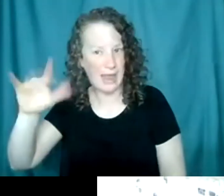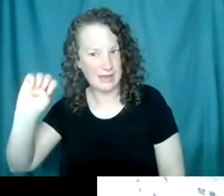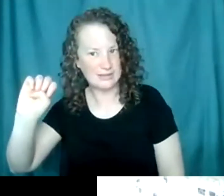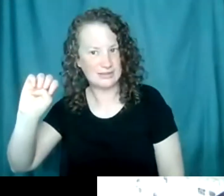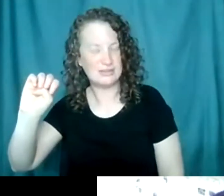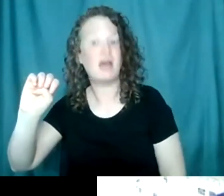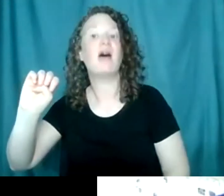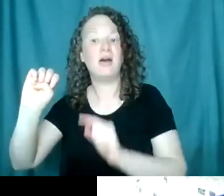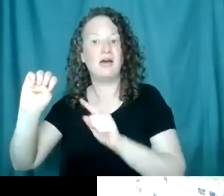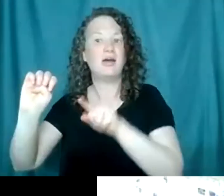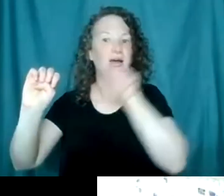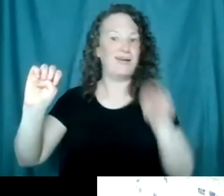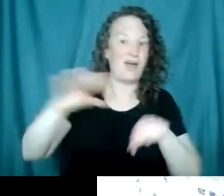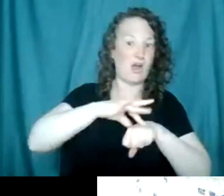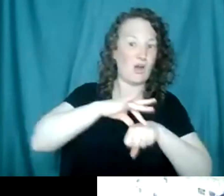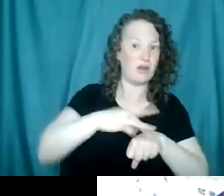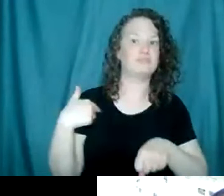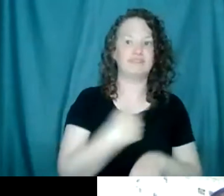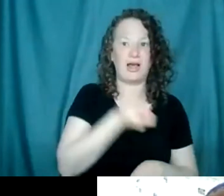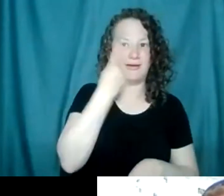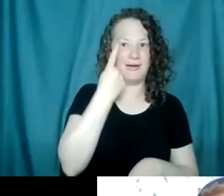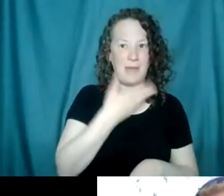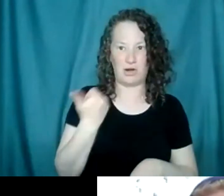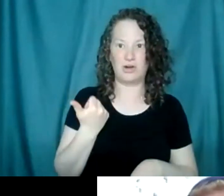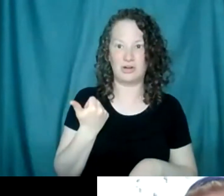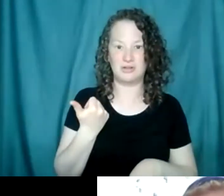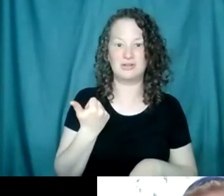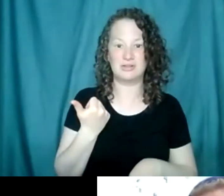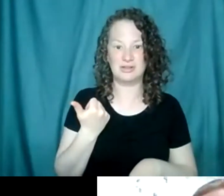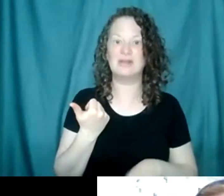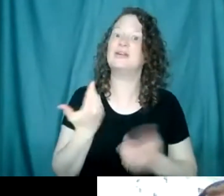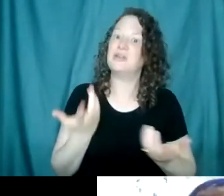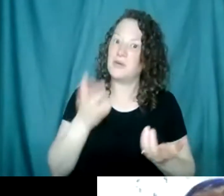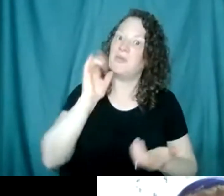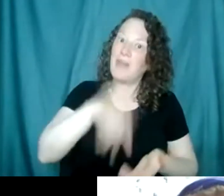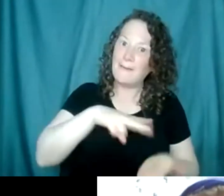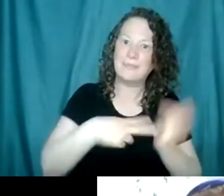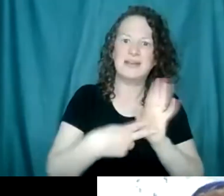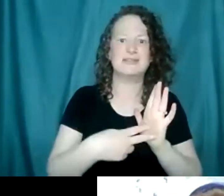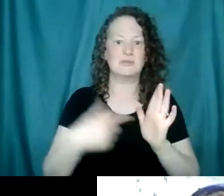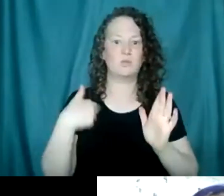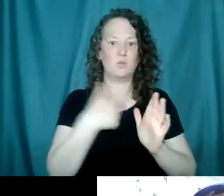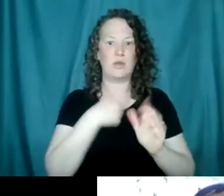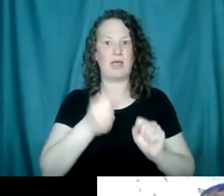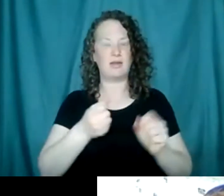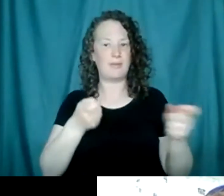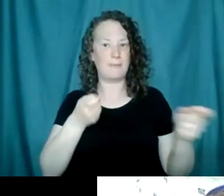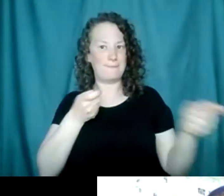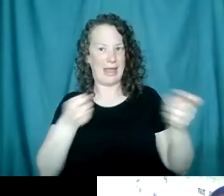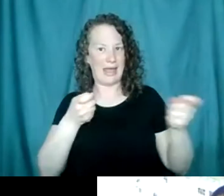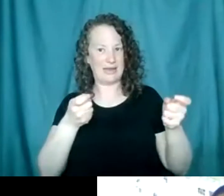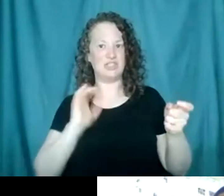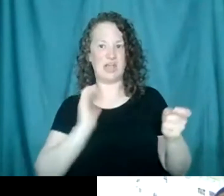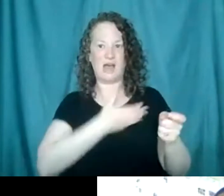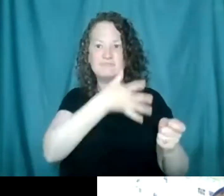how plants are functioning here on Earth, which can help us better understand how we can manage agricultural systems,